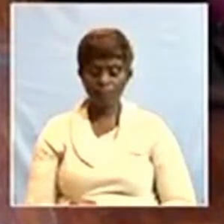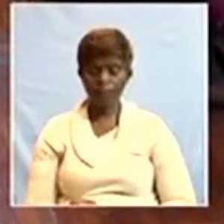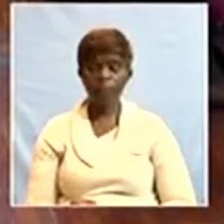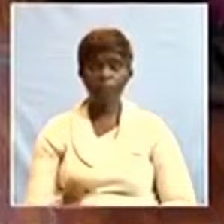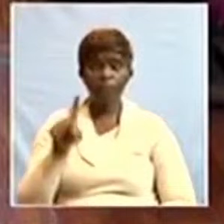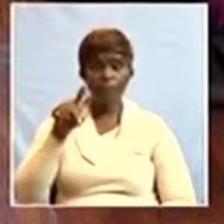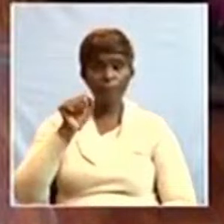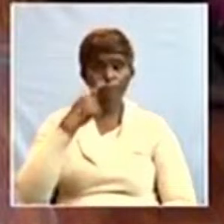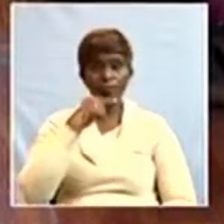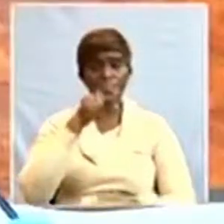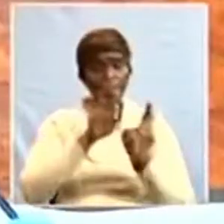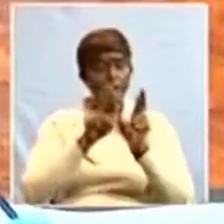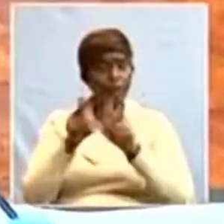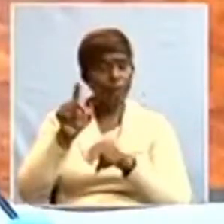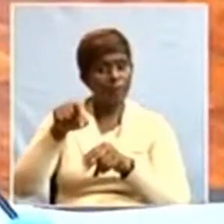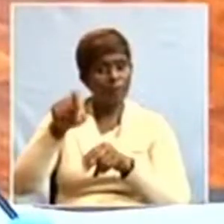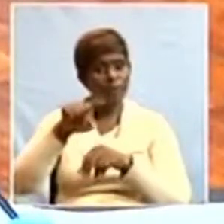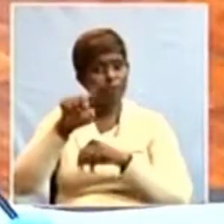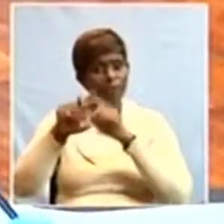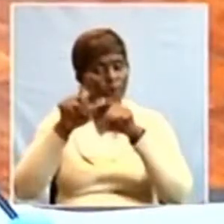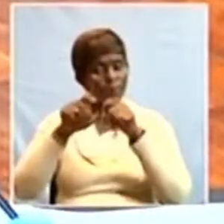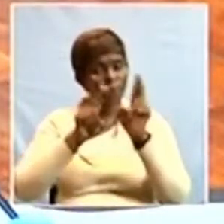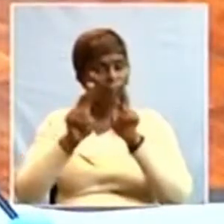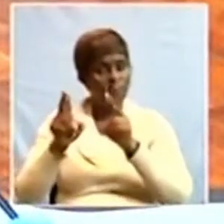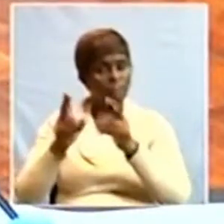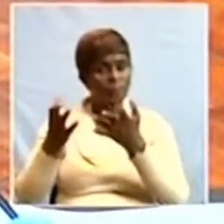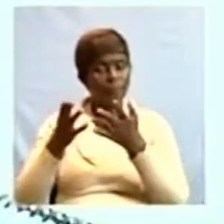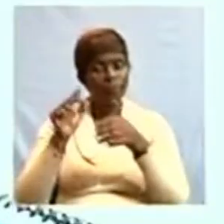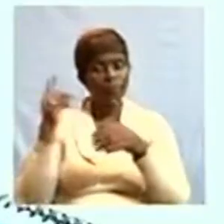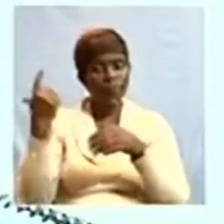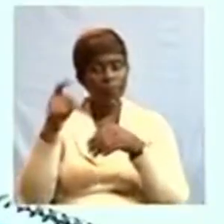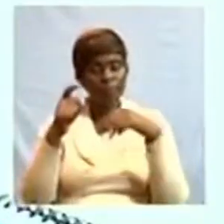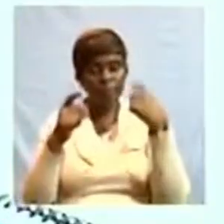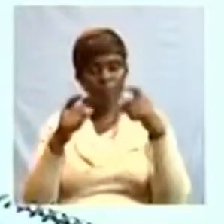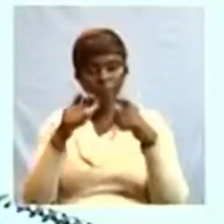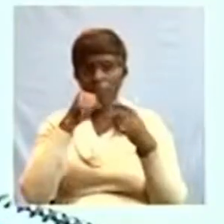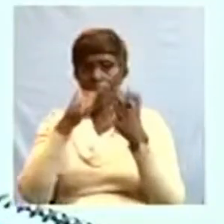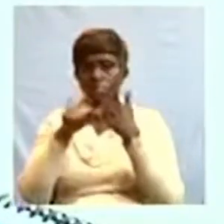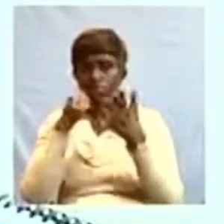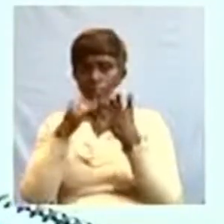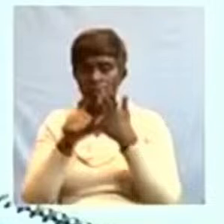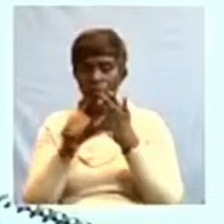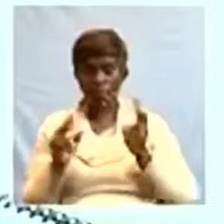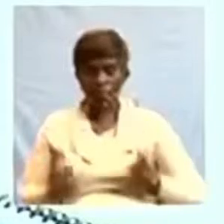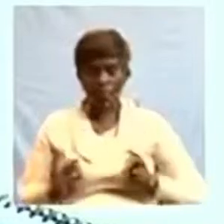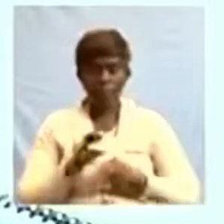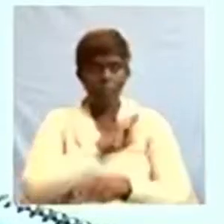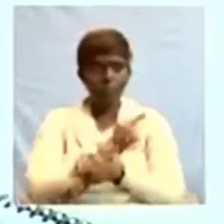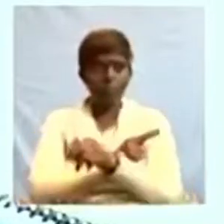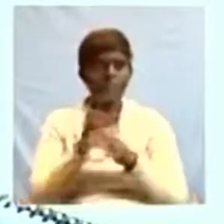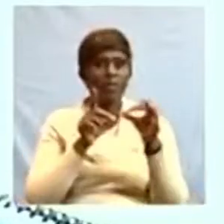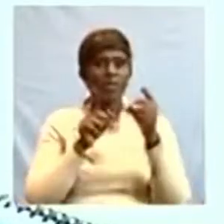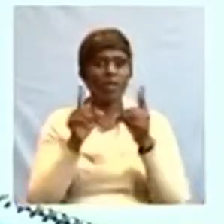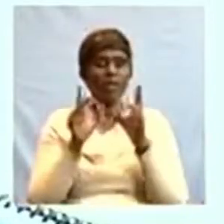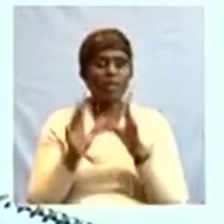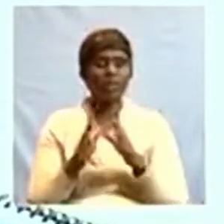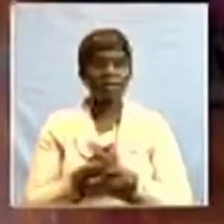Yes, who's supposed to respond to the question? On the charge letters. The Human Resource Director.